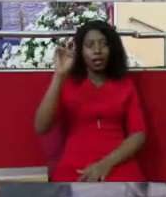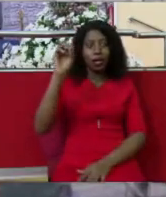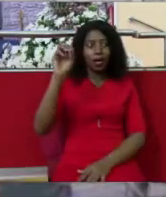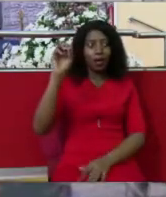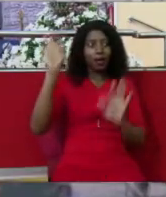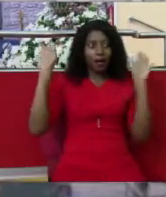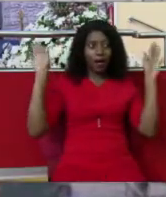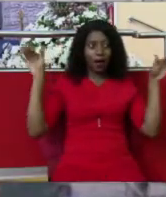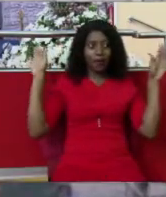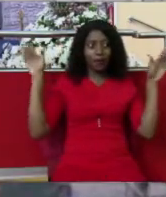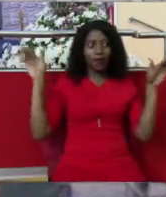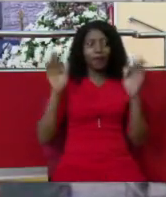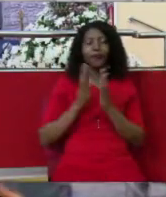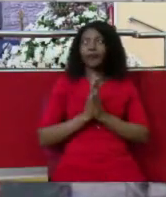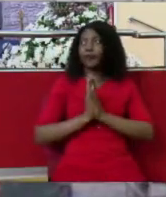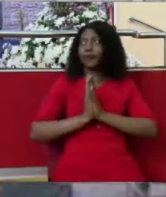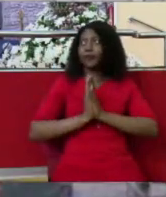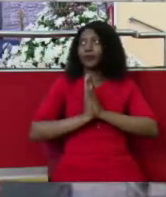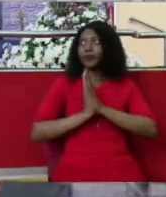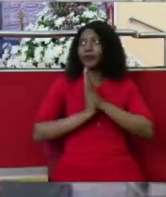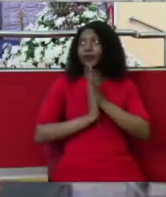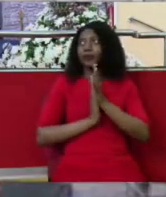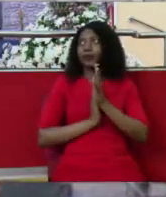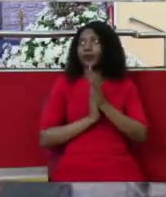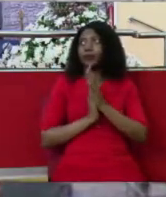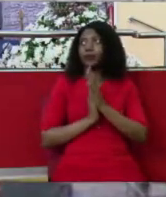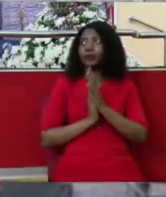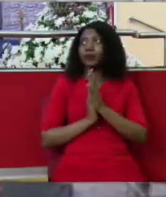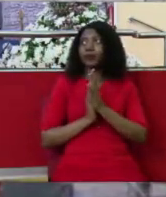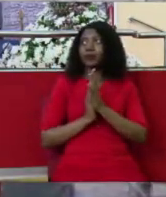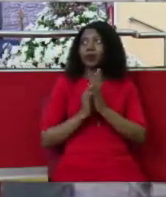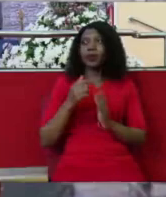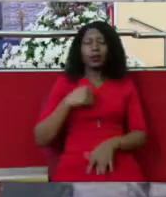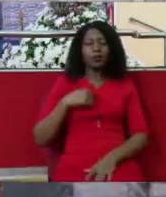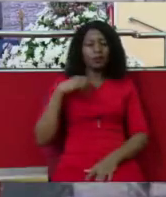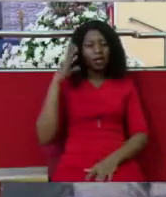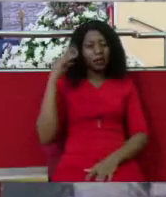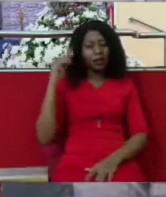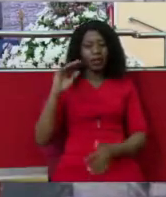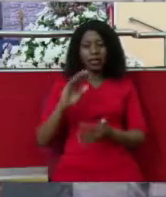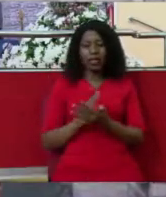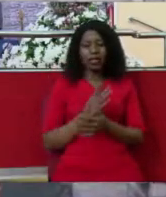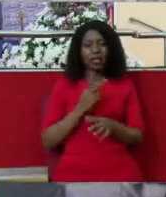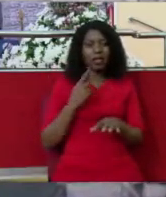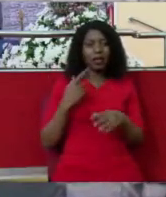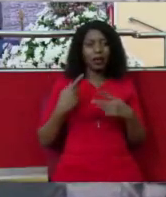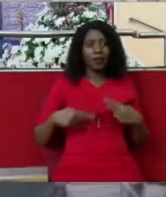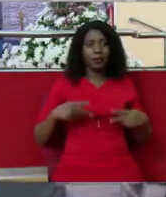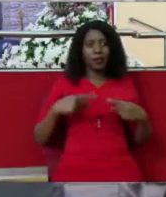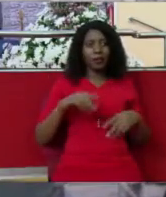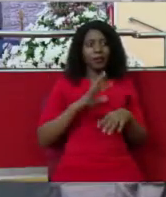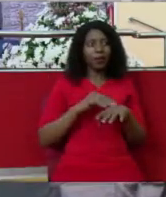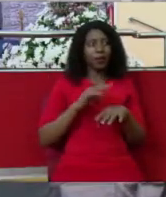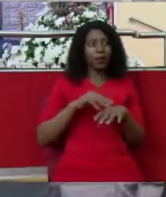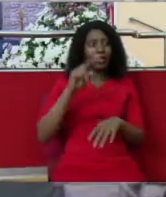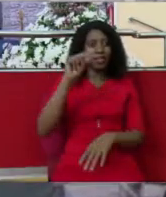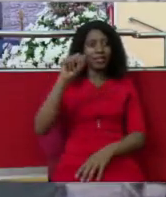pigeon. I understand. I've always had some people calling it Dutura. Watu wengine waniita kwa hilo